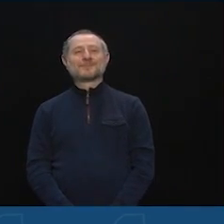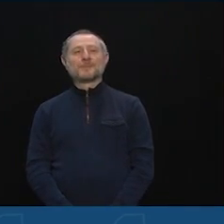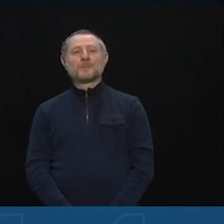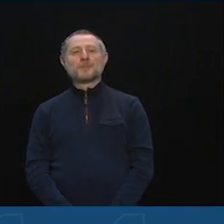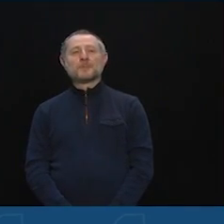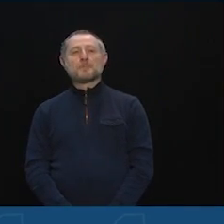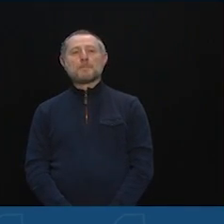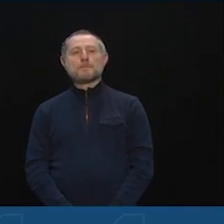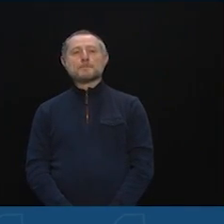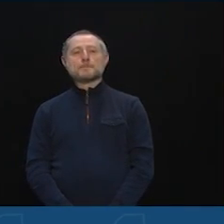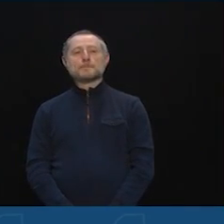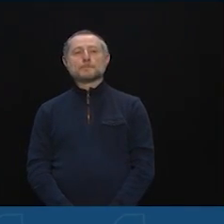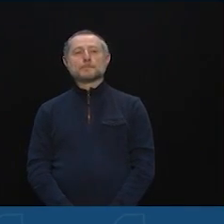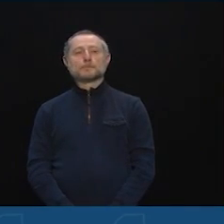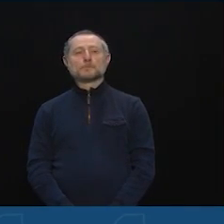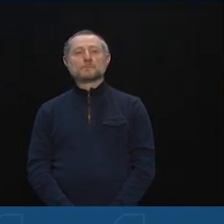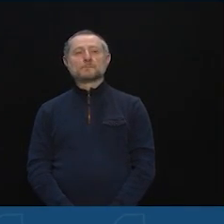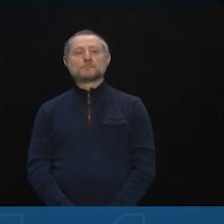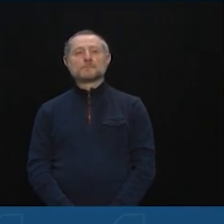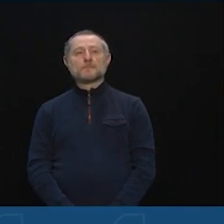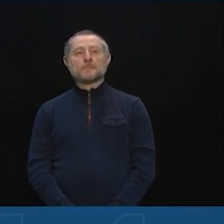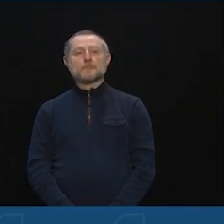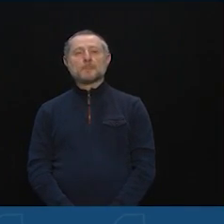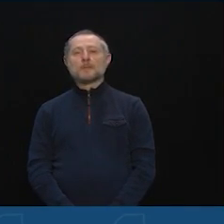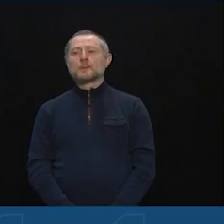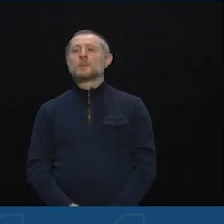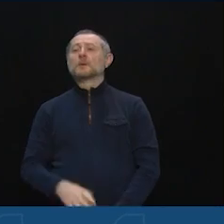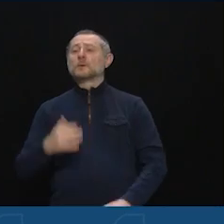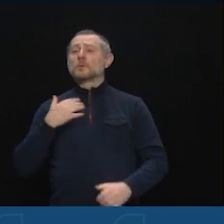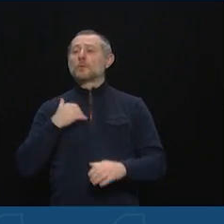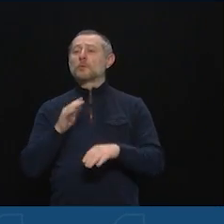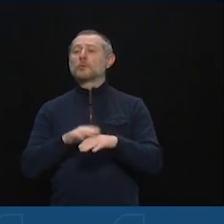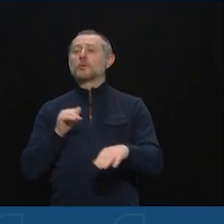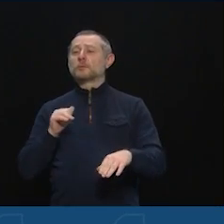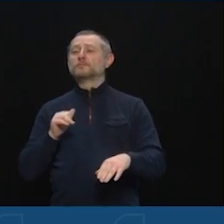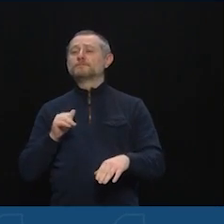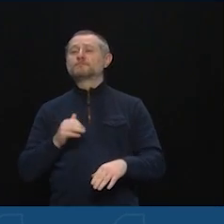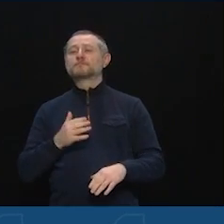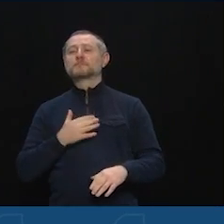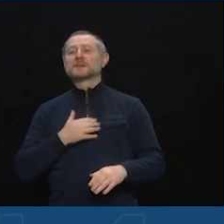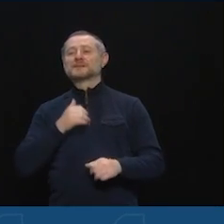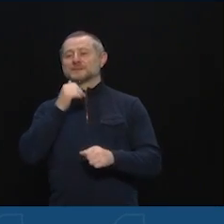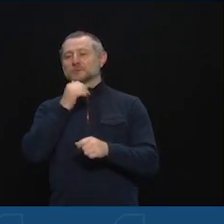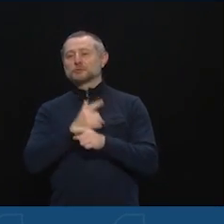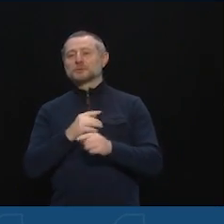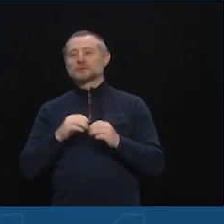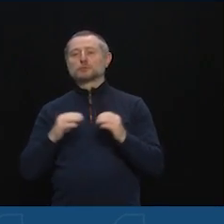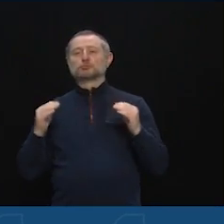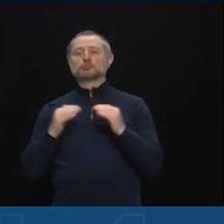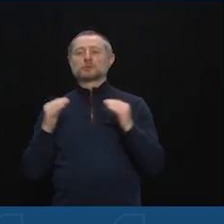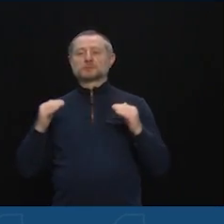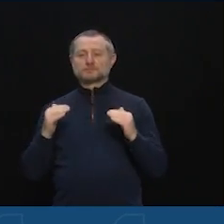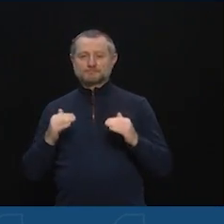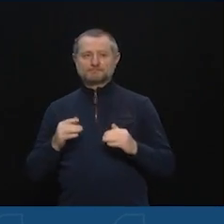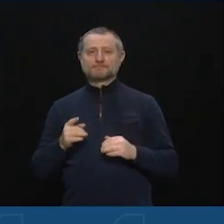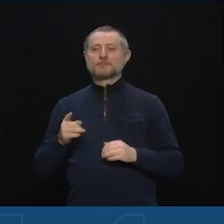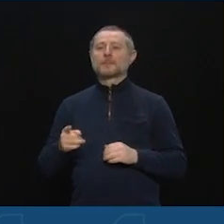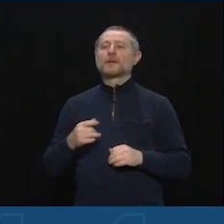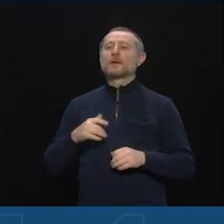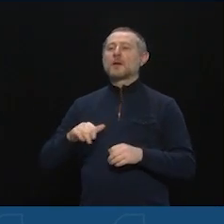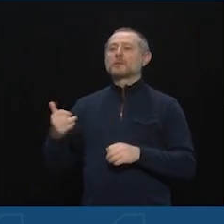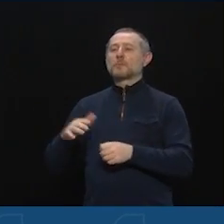And I would like to call up my sister in justice from another borough that's good,